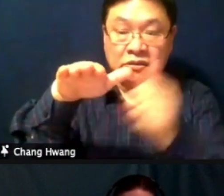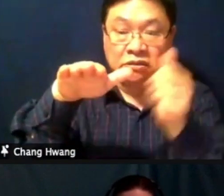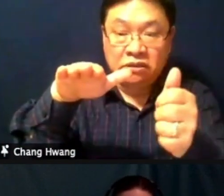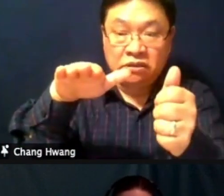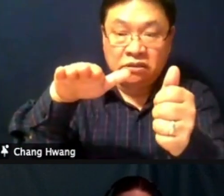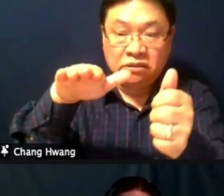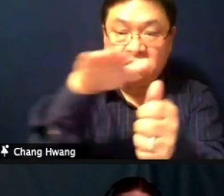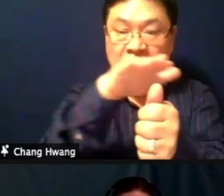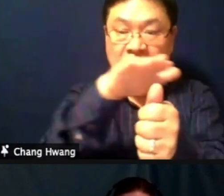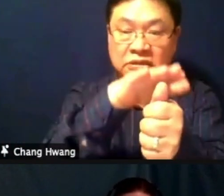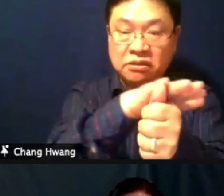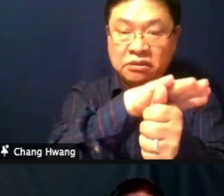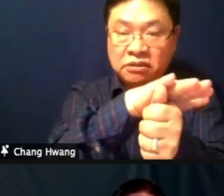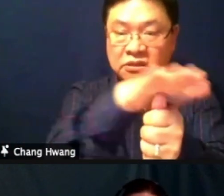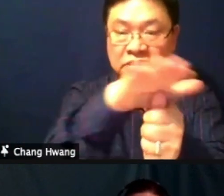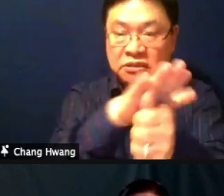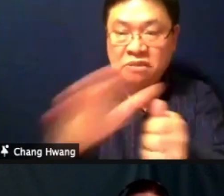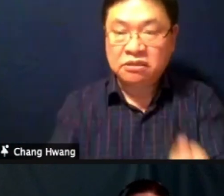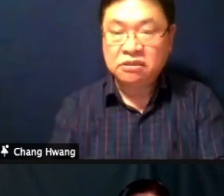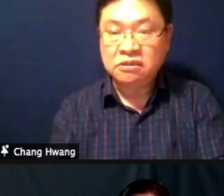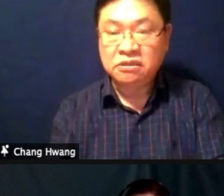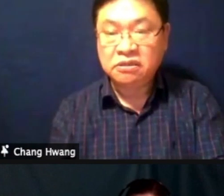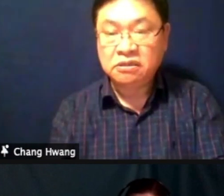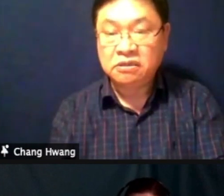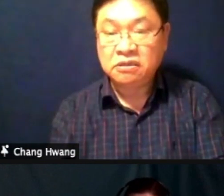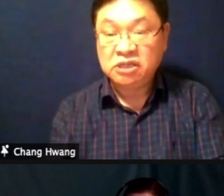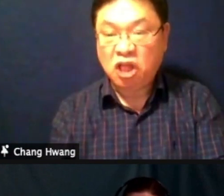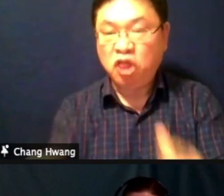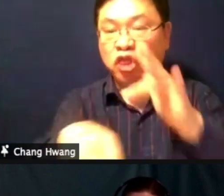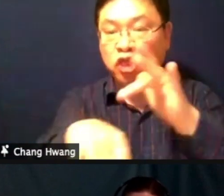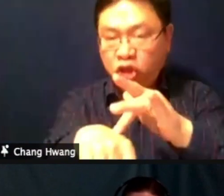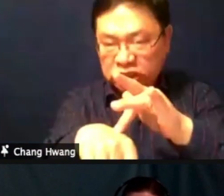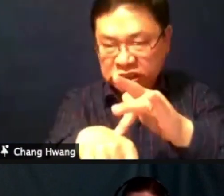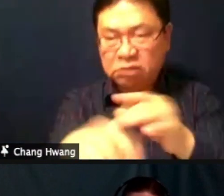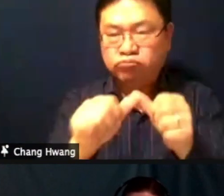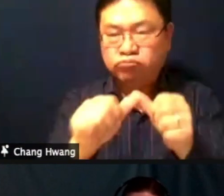We've got a horizontal plane, so that is used to convey the horizontal plane right here.